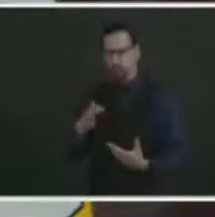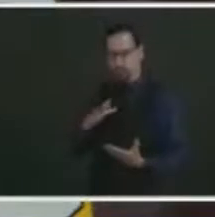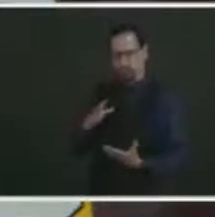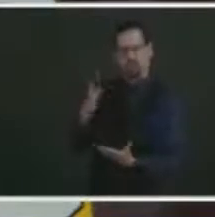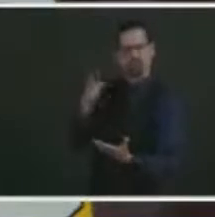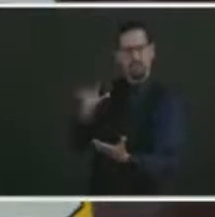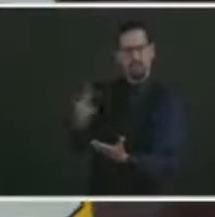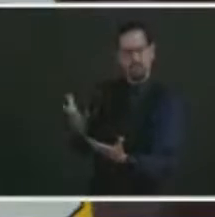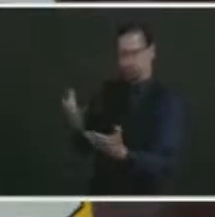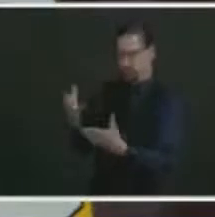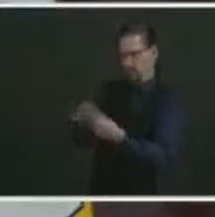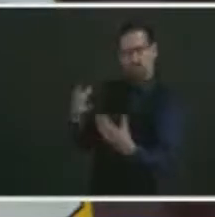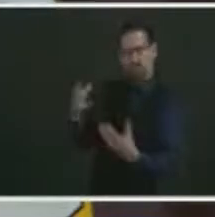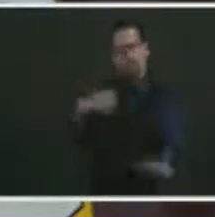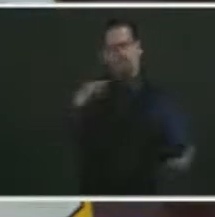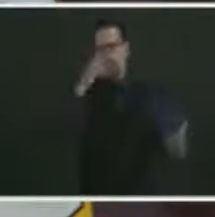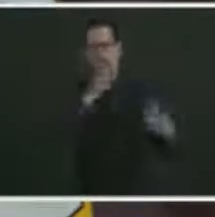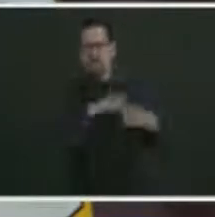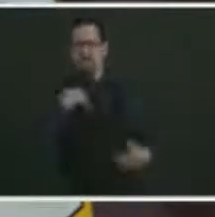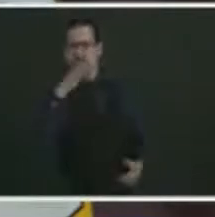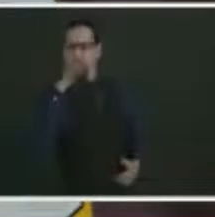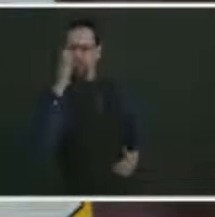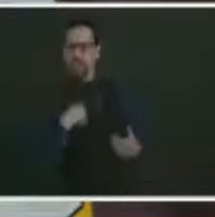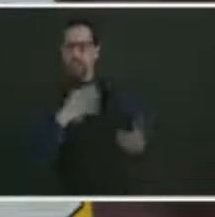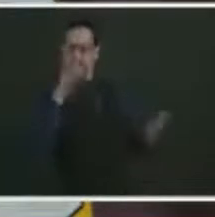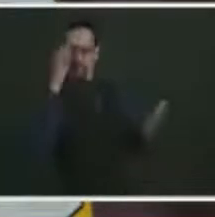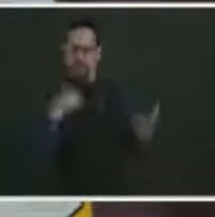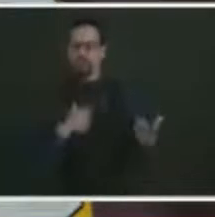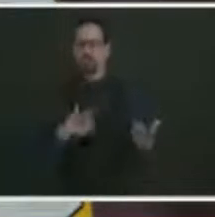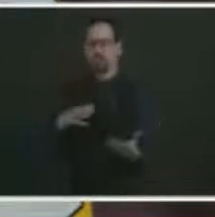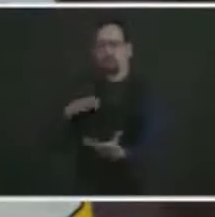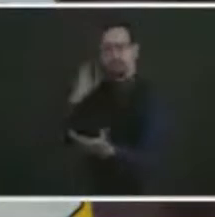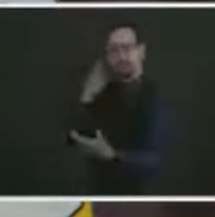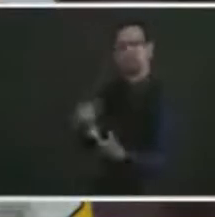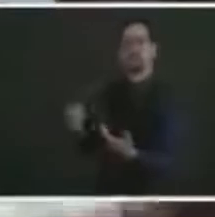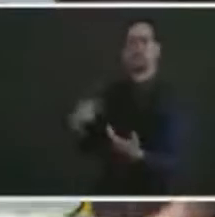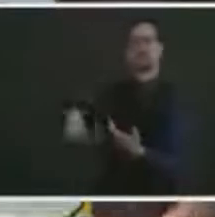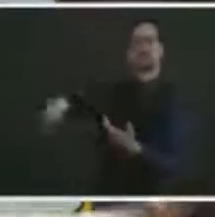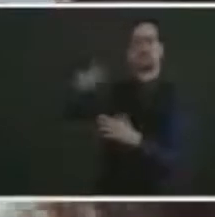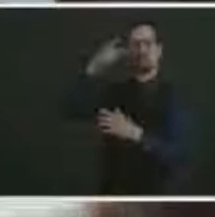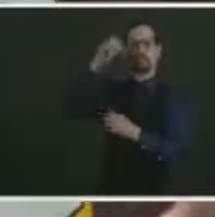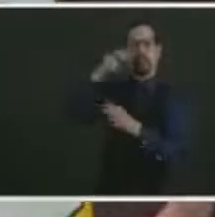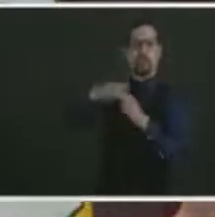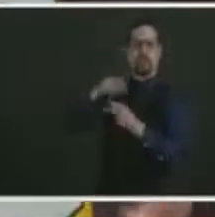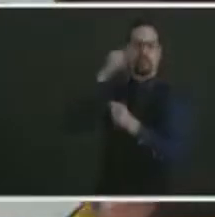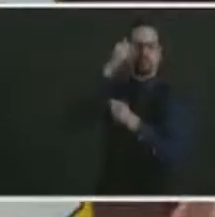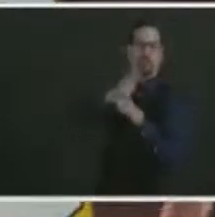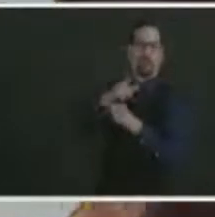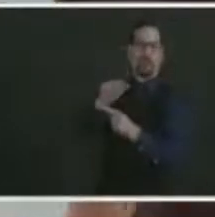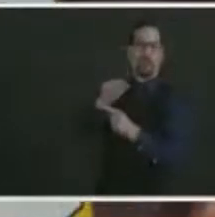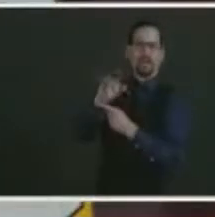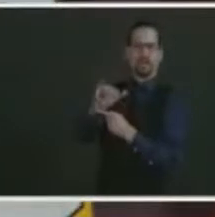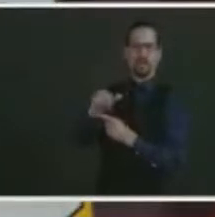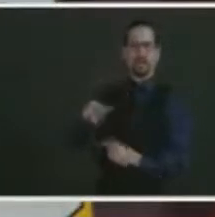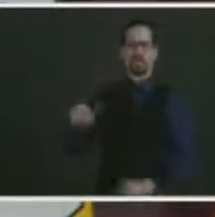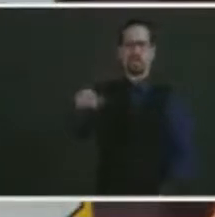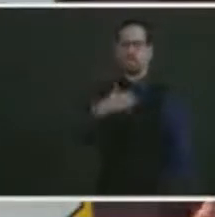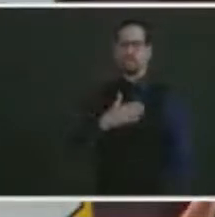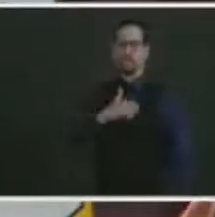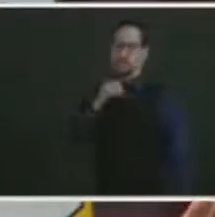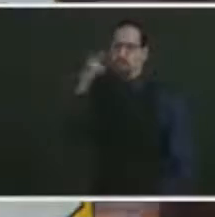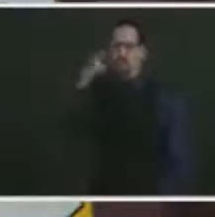Rhode Island, like Brother Gary, like others, they say, please don't mistake us for these folks who are coming in and